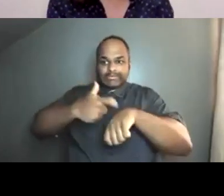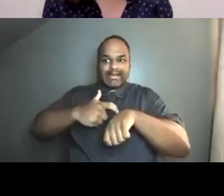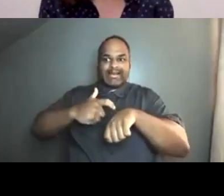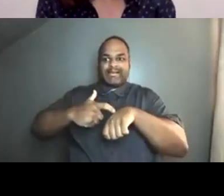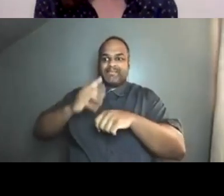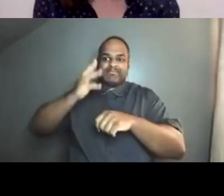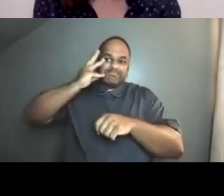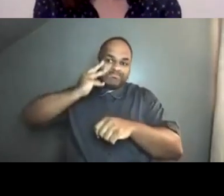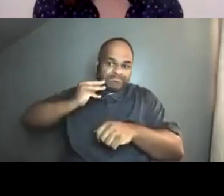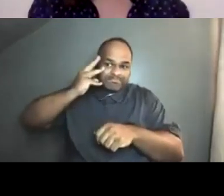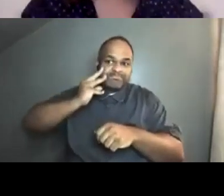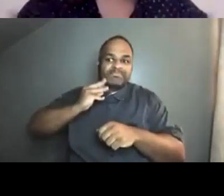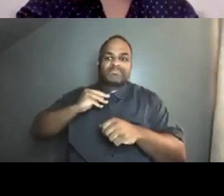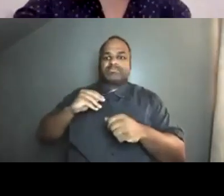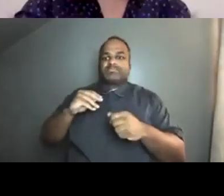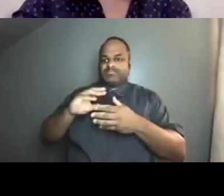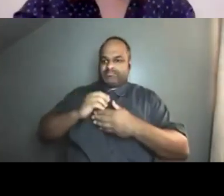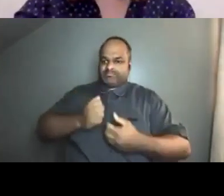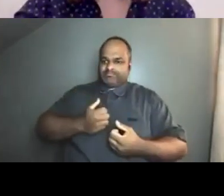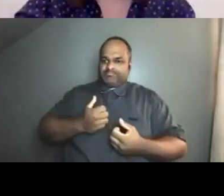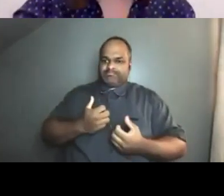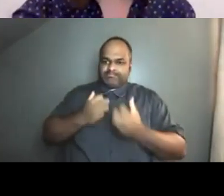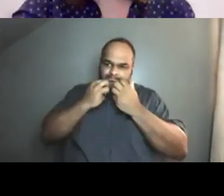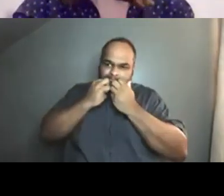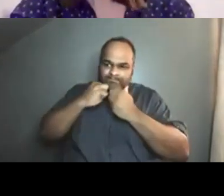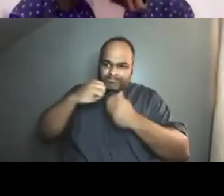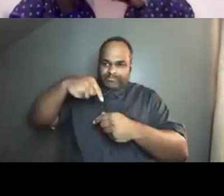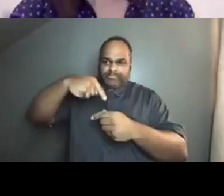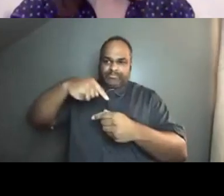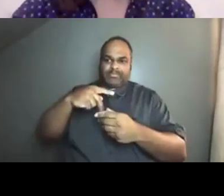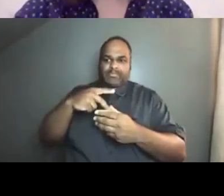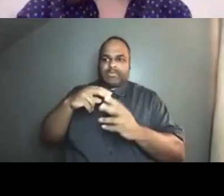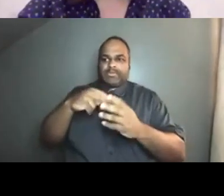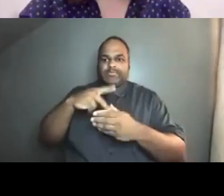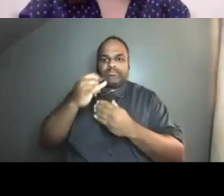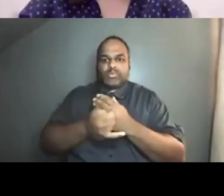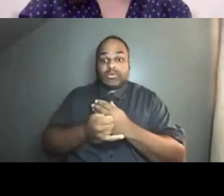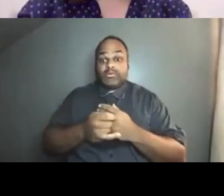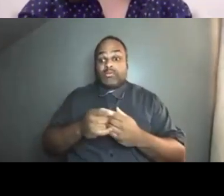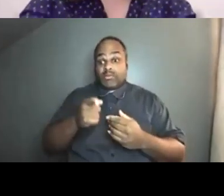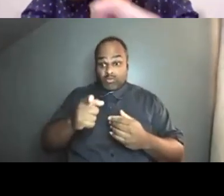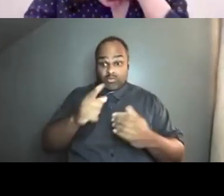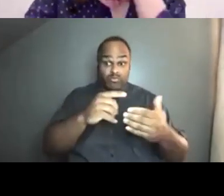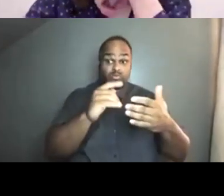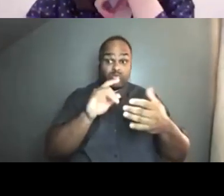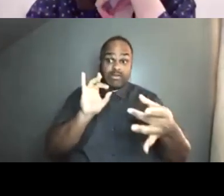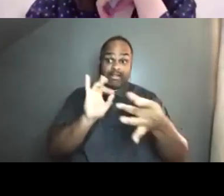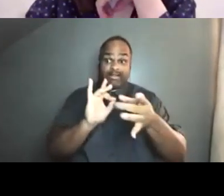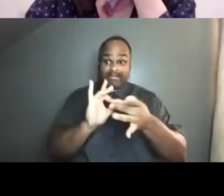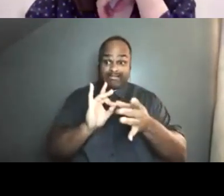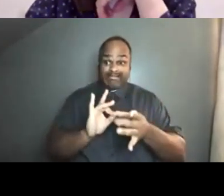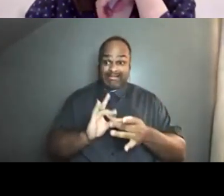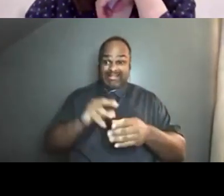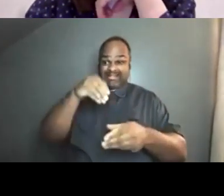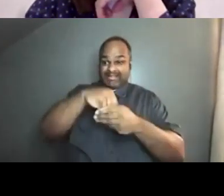passion. I believe there is a way for us to collect the links that you have generously offered in